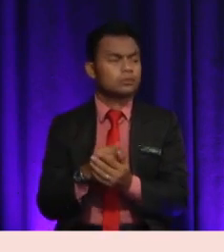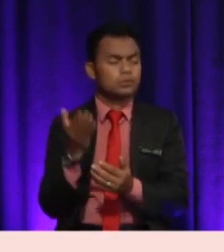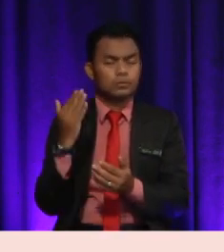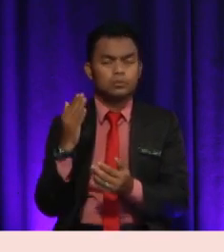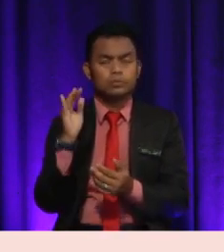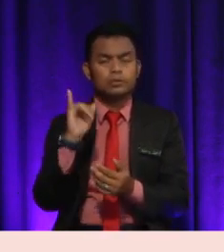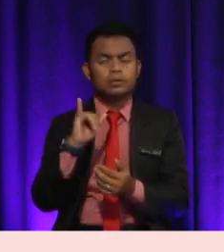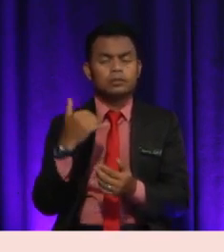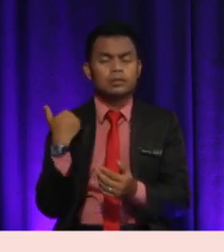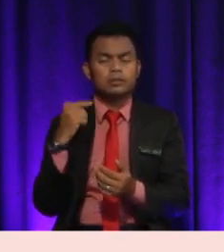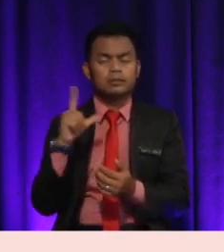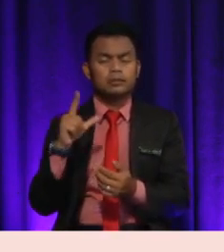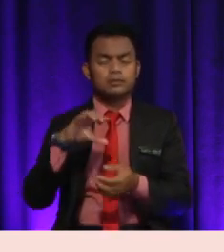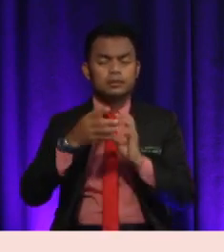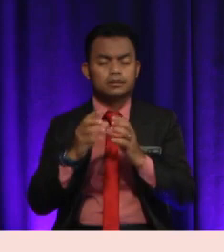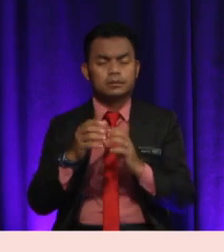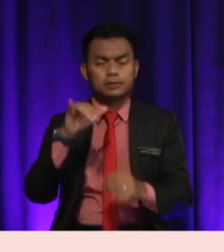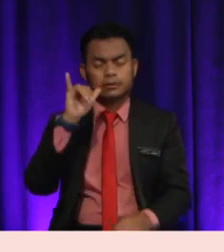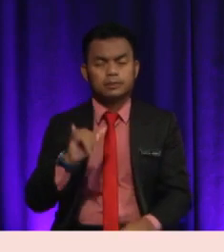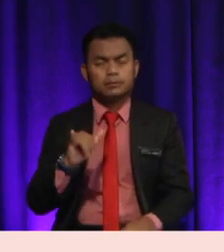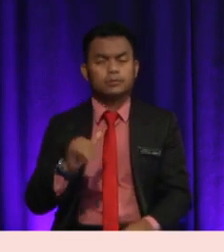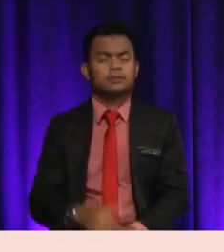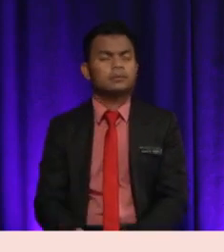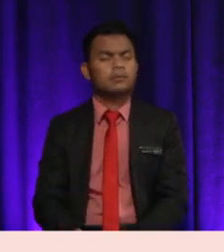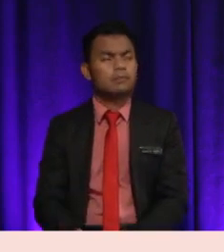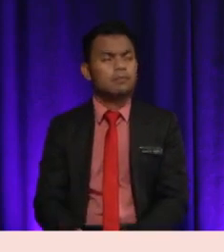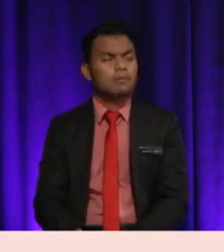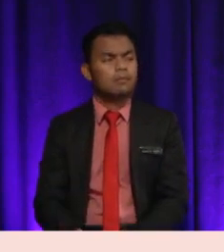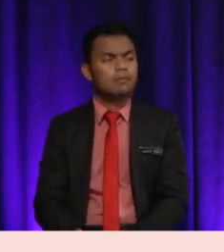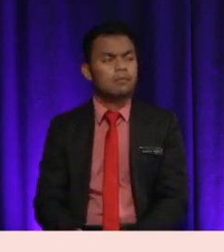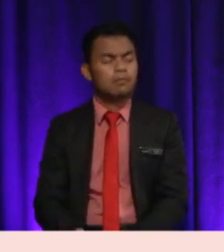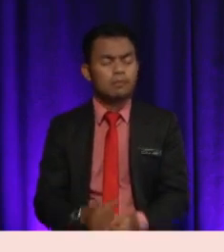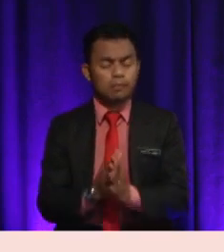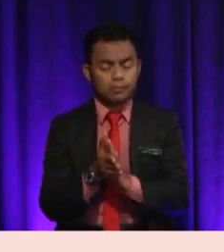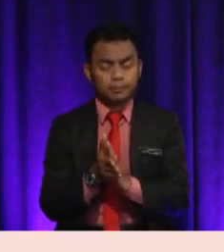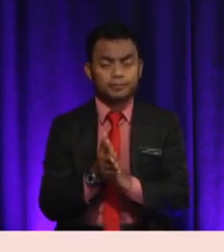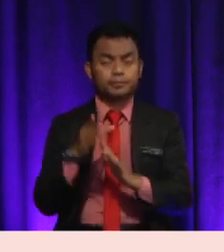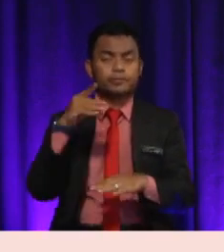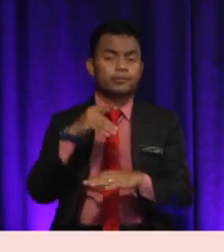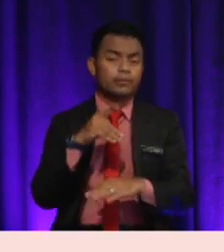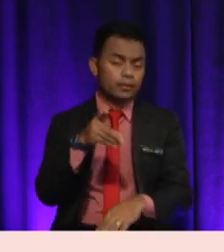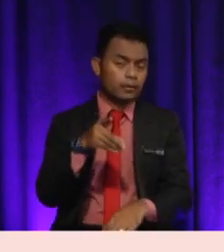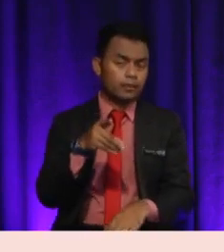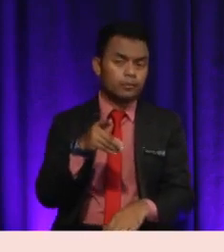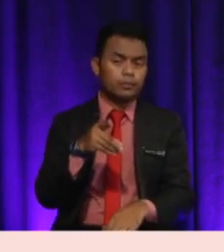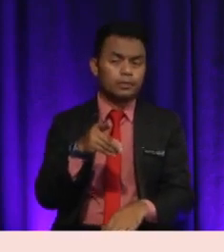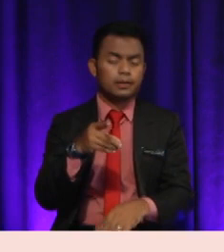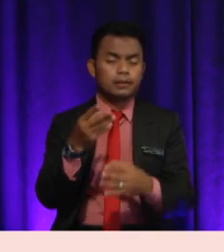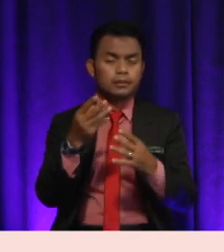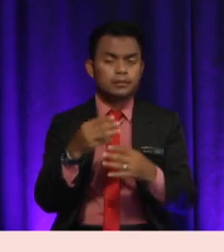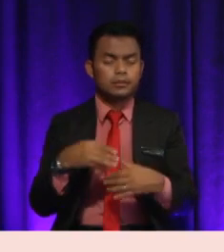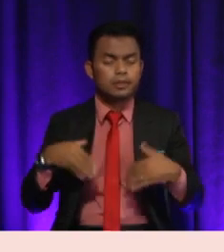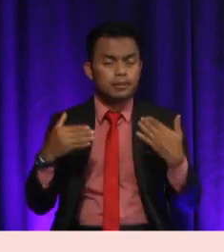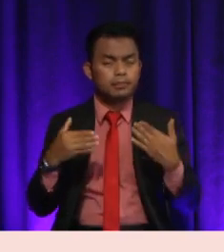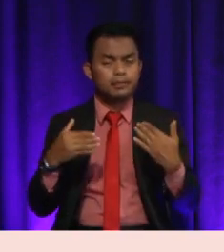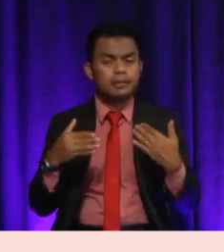how people in other parts of the world are fighting for their freedom. She also enjoys taking candid photographs. Candid photography is